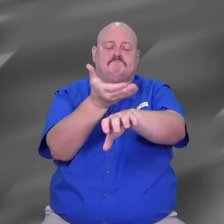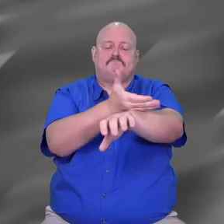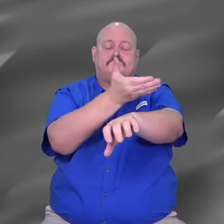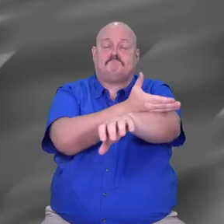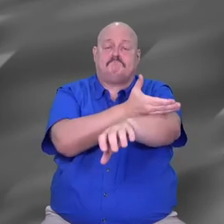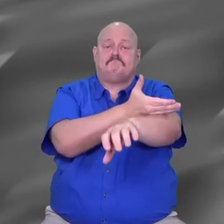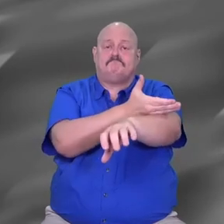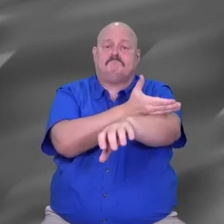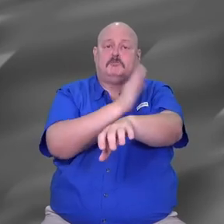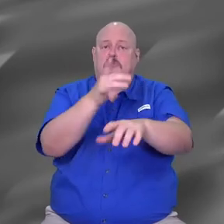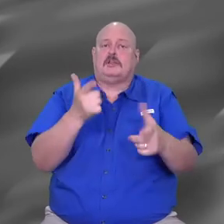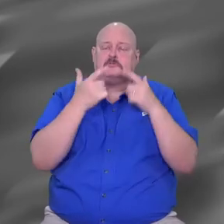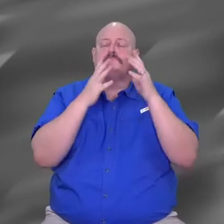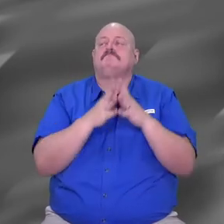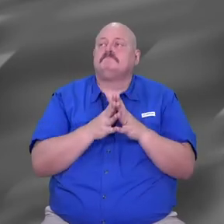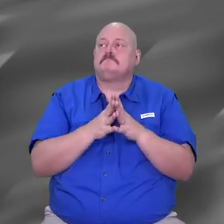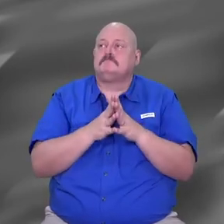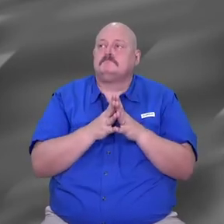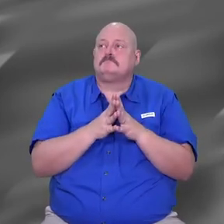have happened in their life.